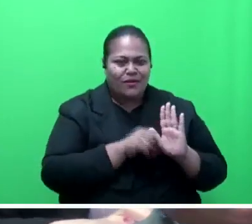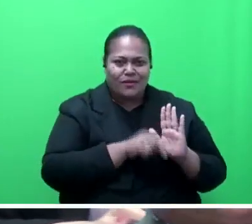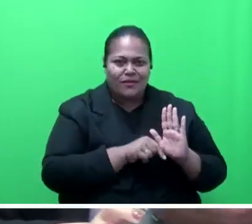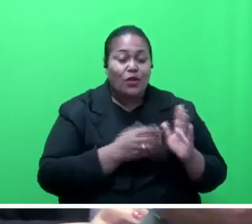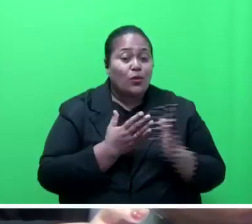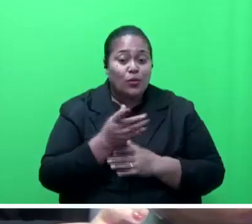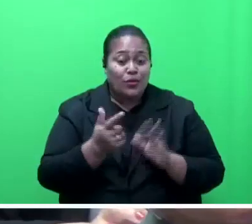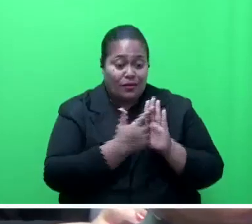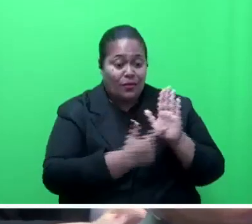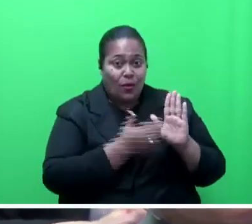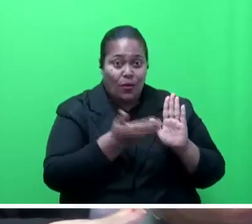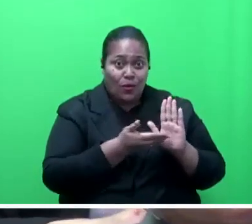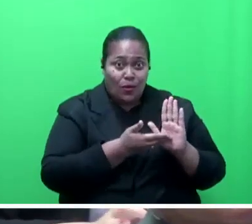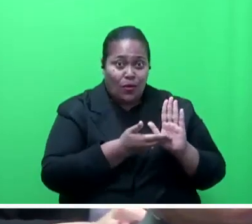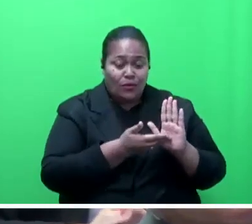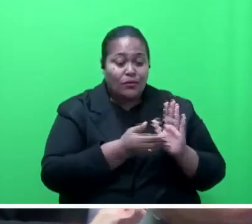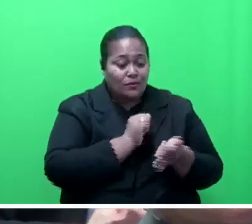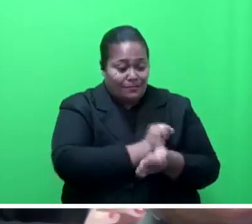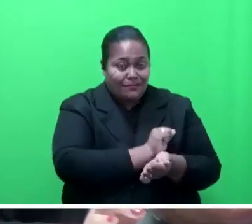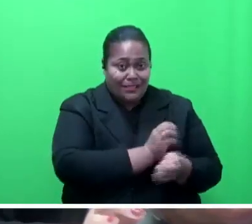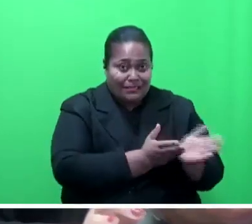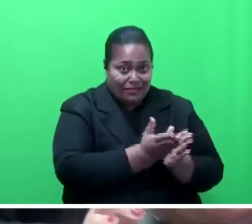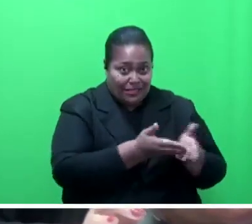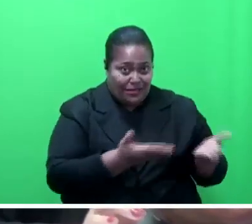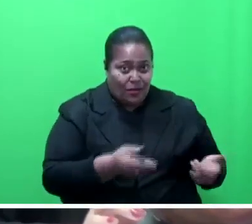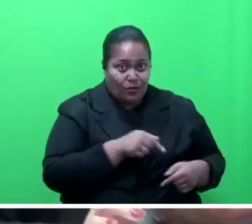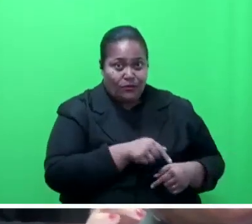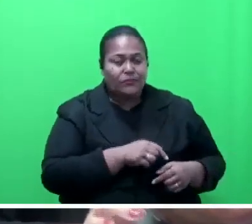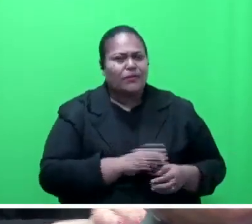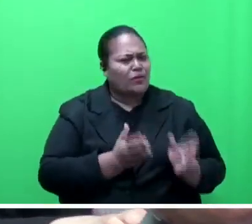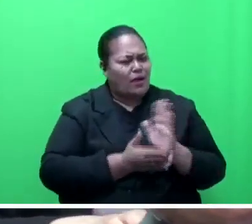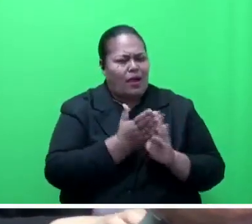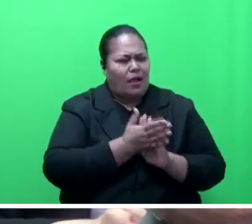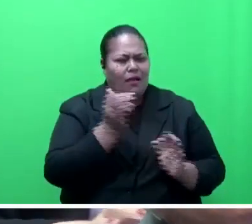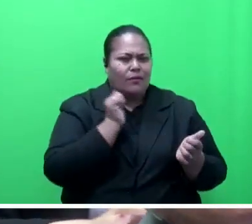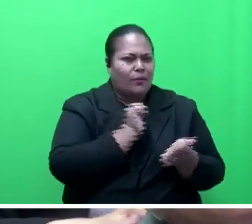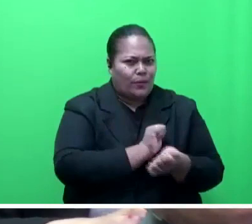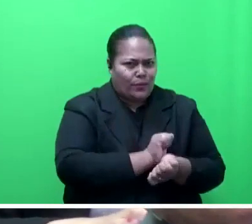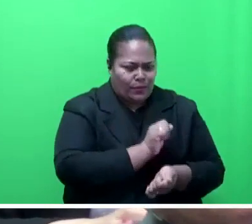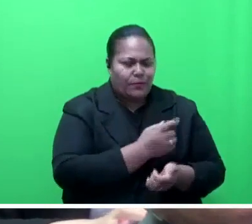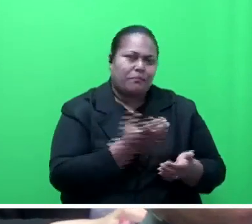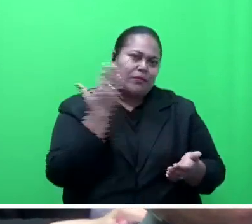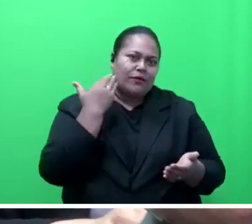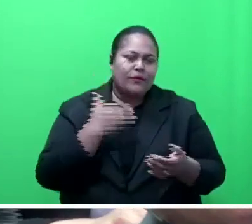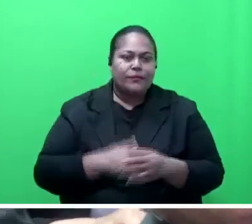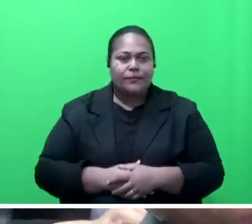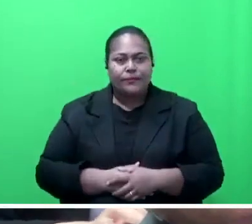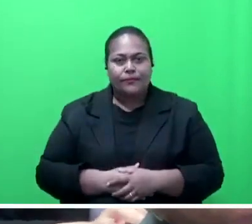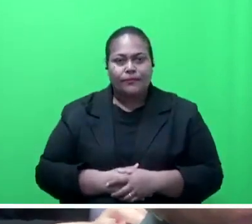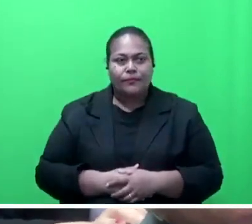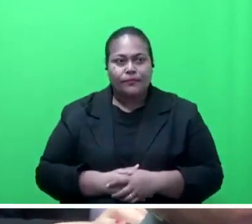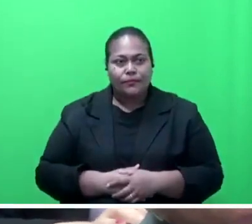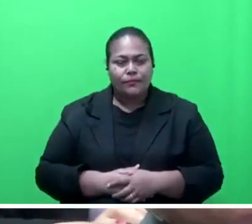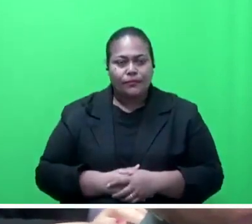implemented through the correction services, the rate of recidivism was very high. I have the rate of recidivism, Mr. Speaker, sir, here.